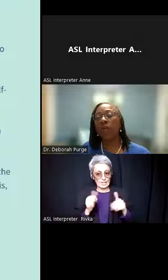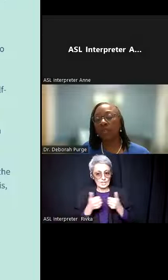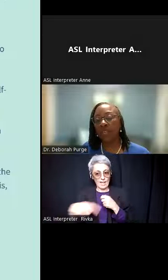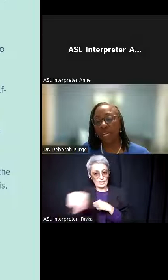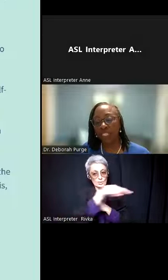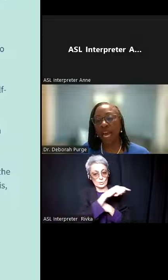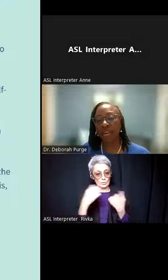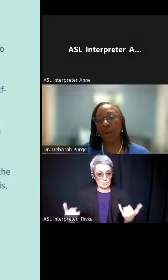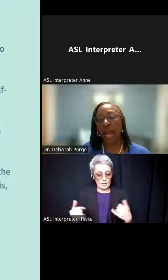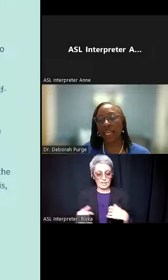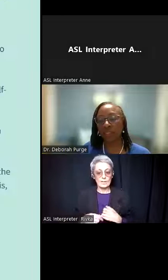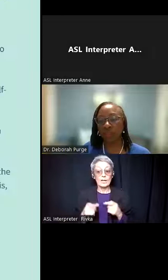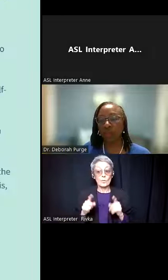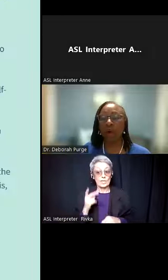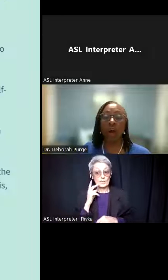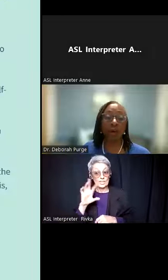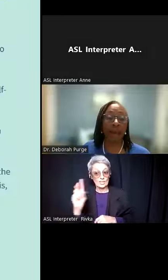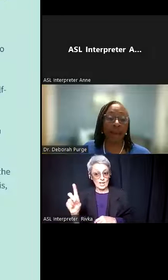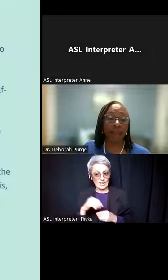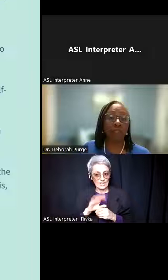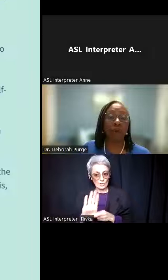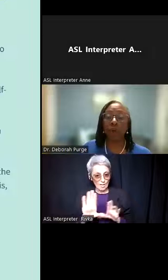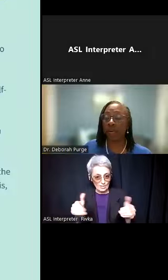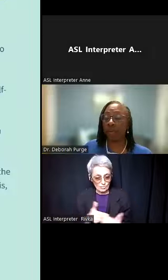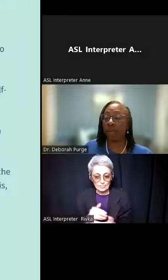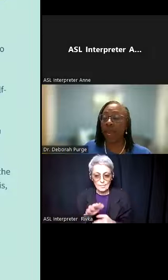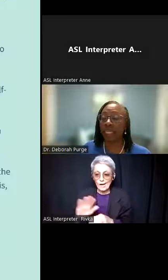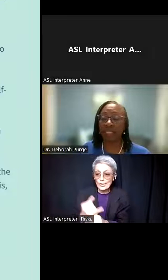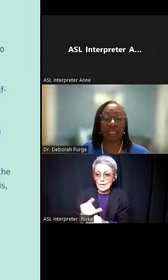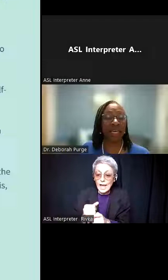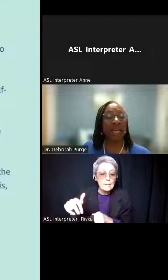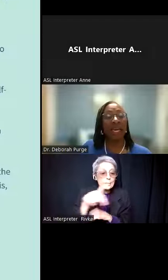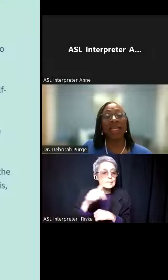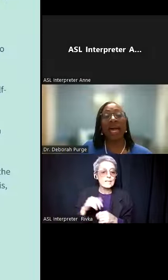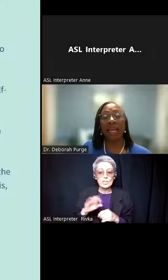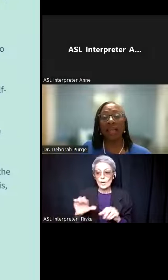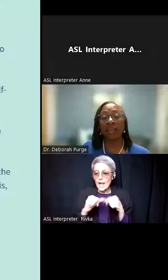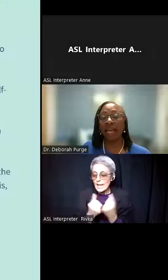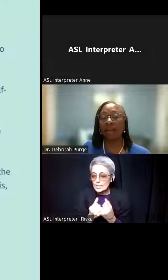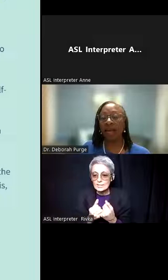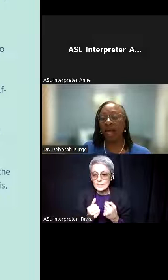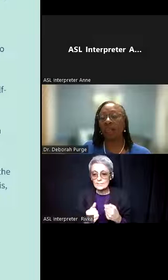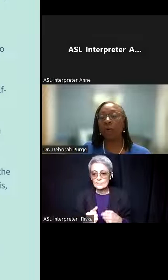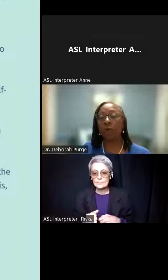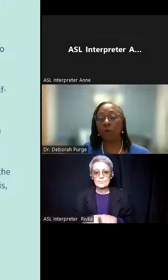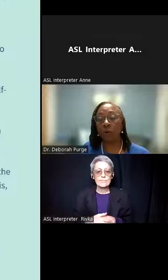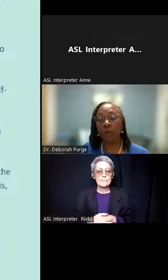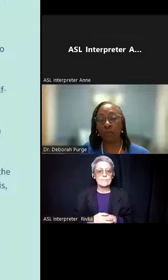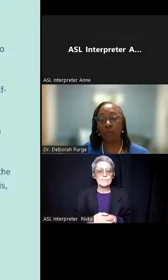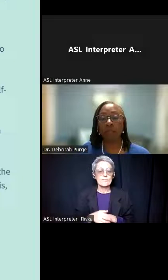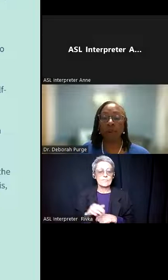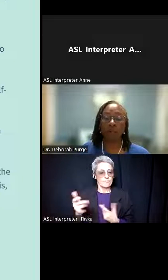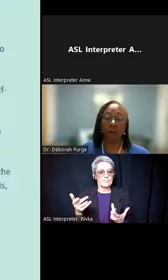when you see a child in your classroom or on your campus or in your agency that has been